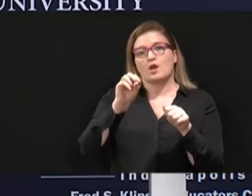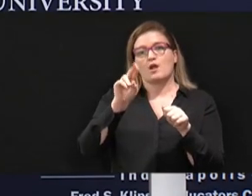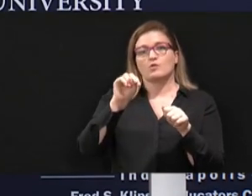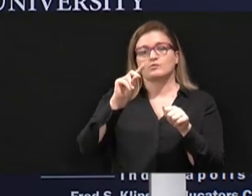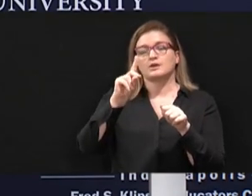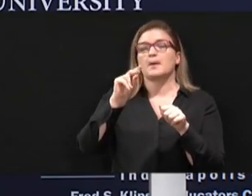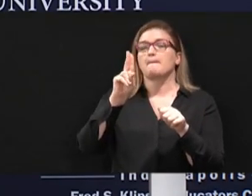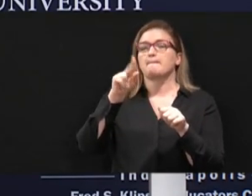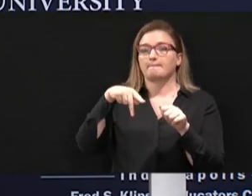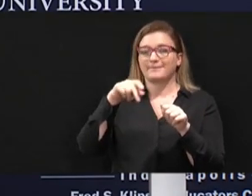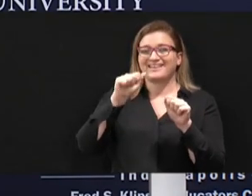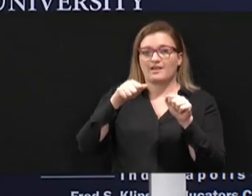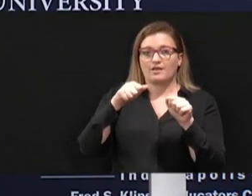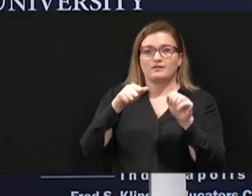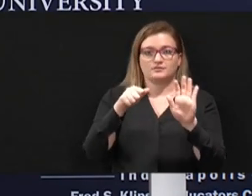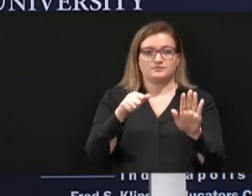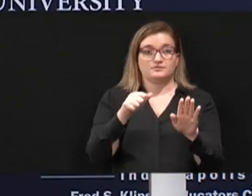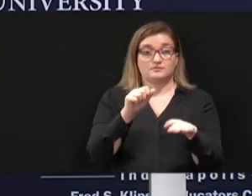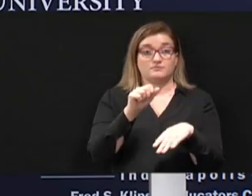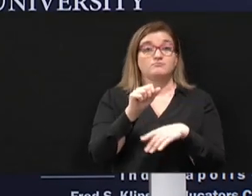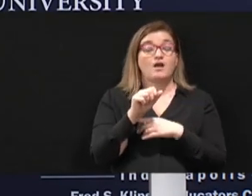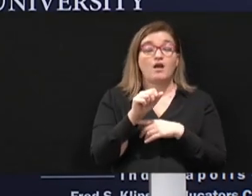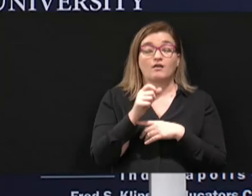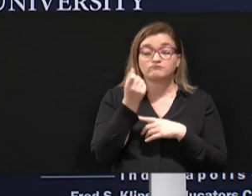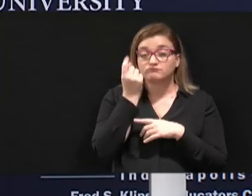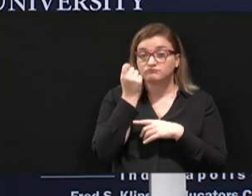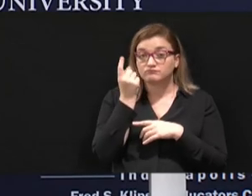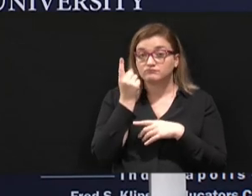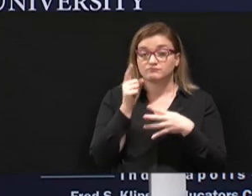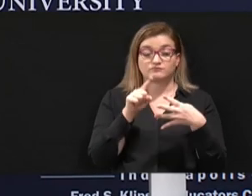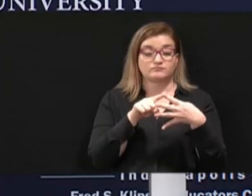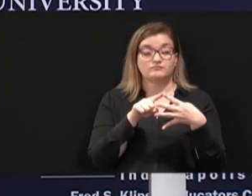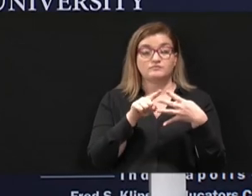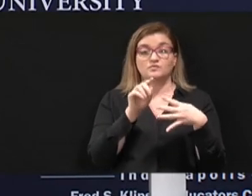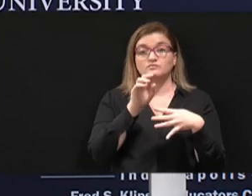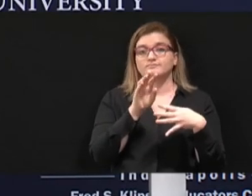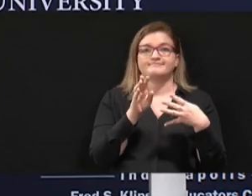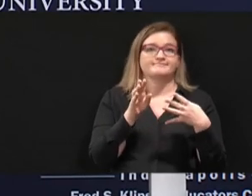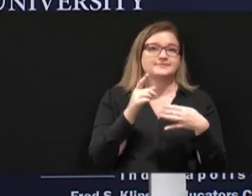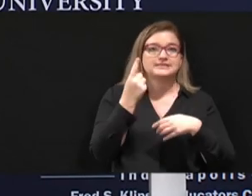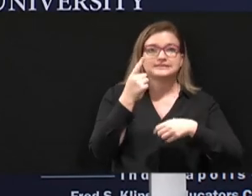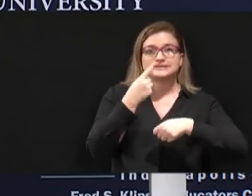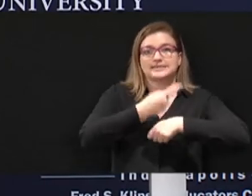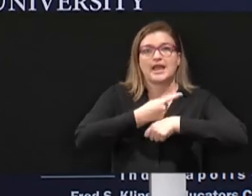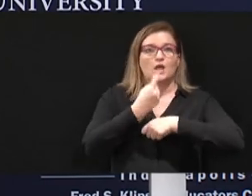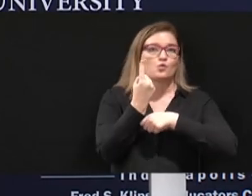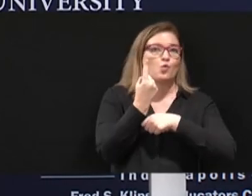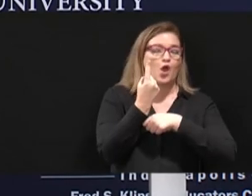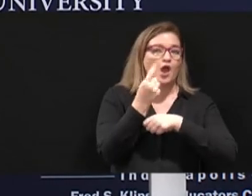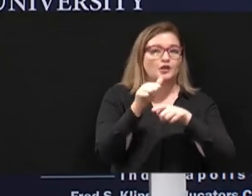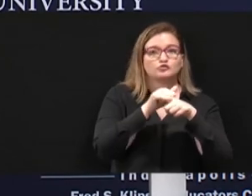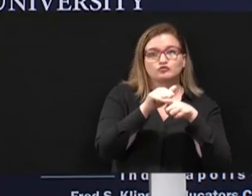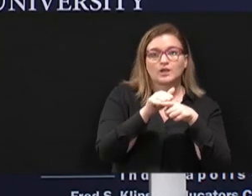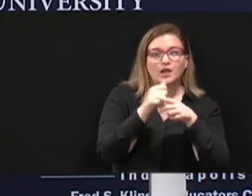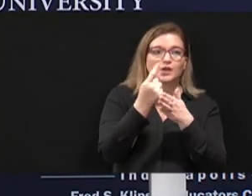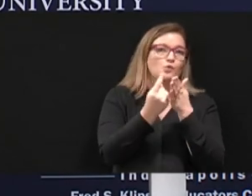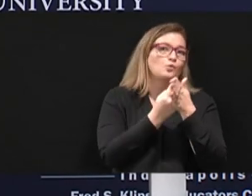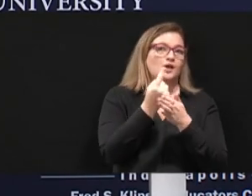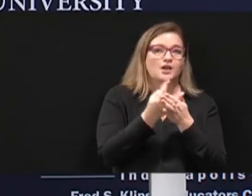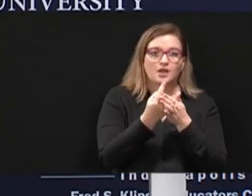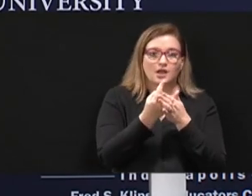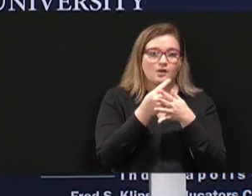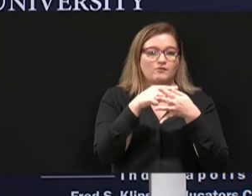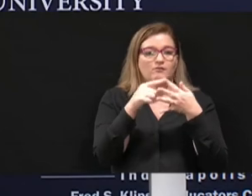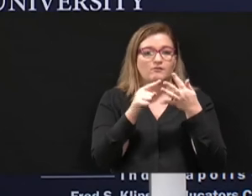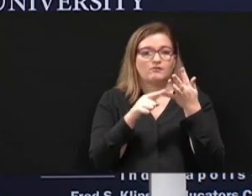those hours come from this week's training, okay? So you can just mark like day one training, 1 hour, however you need to get those